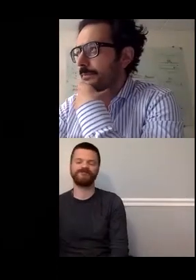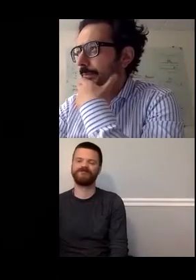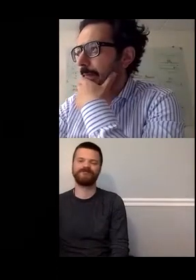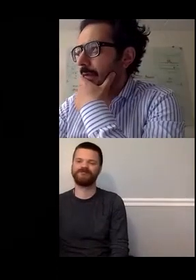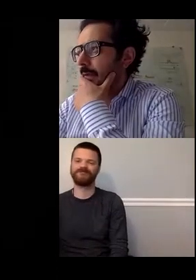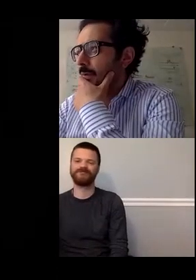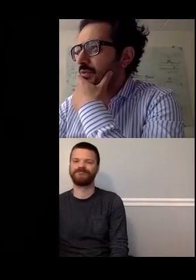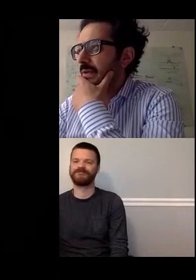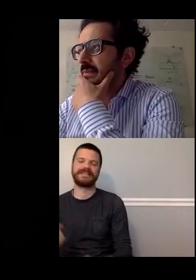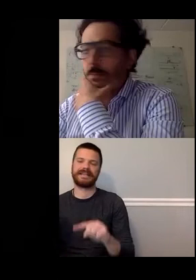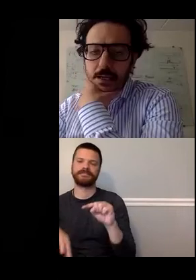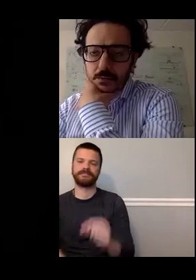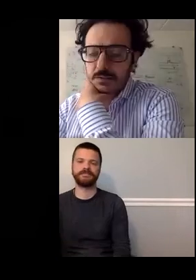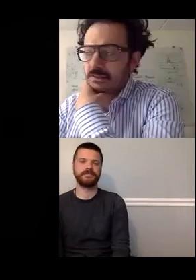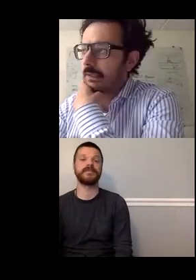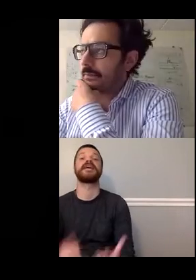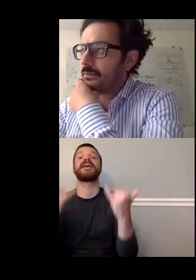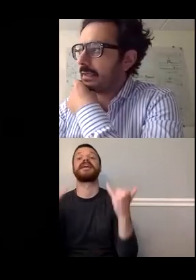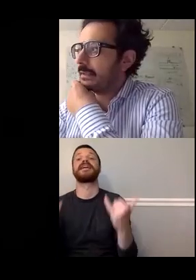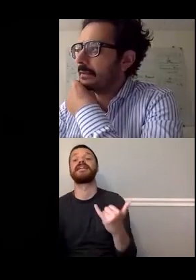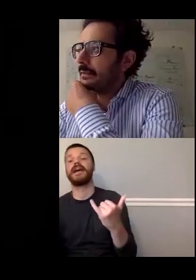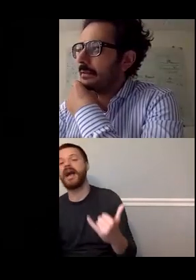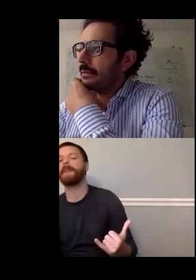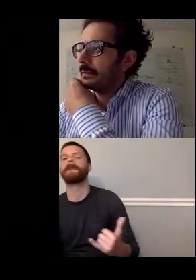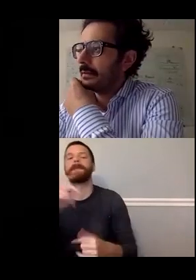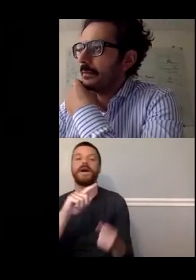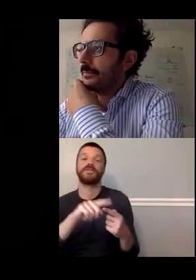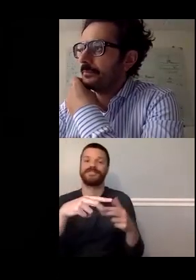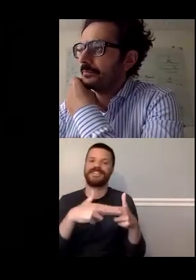stimulation. Which brings me back to the slide. So again,